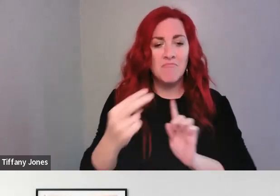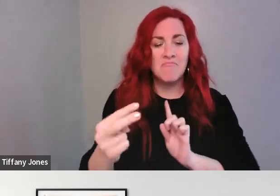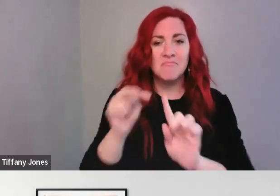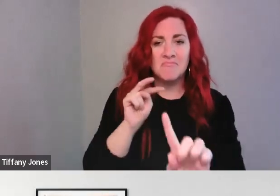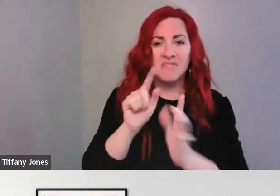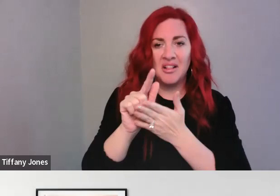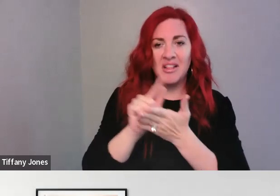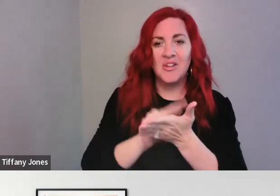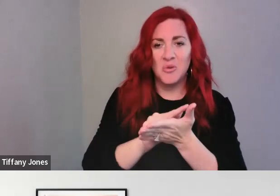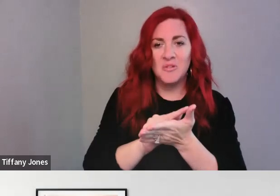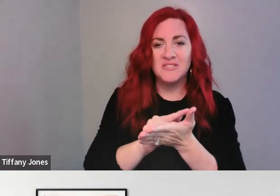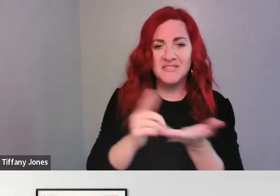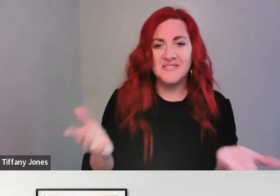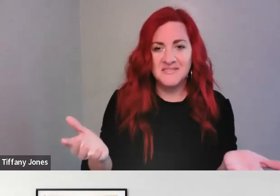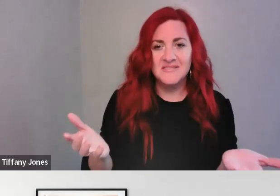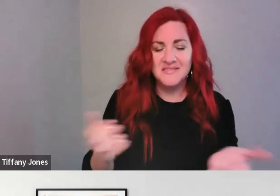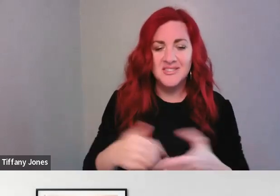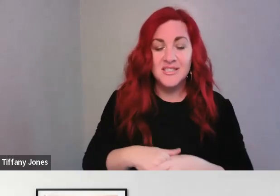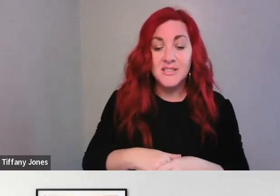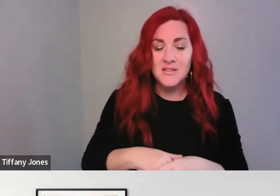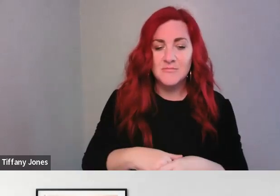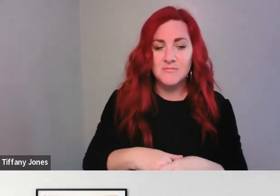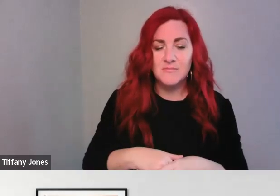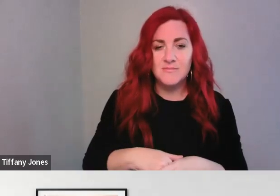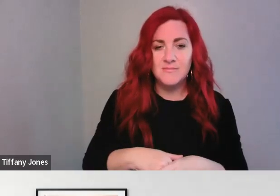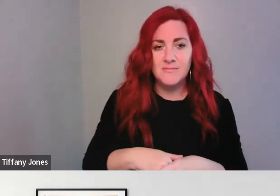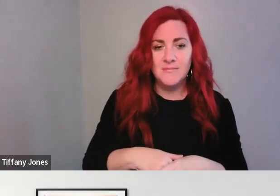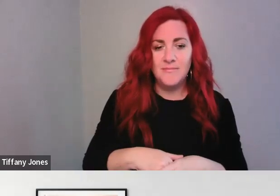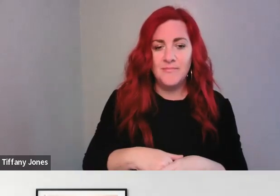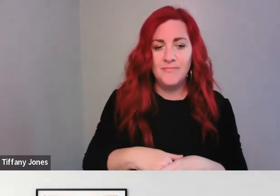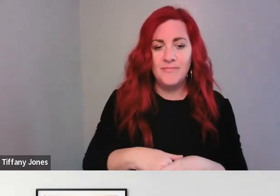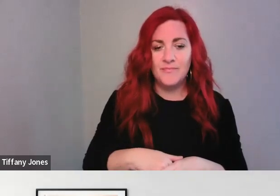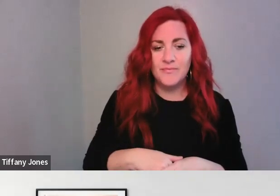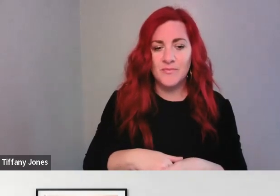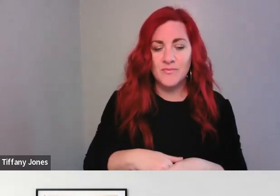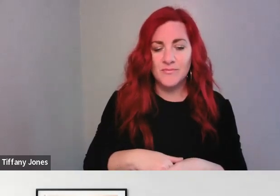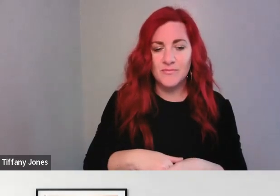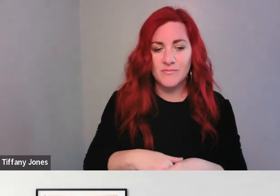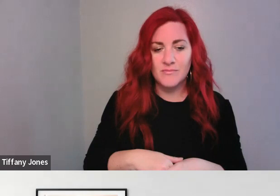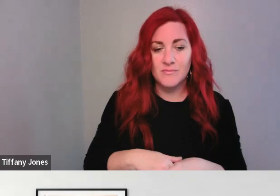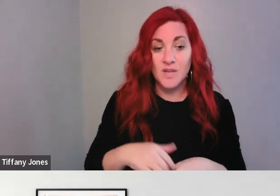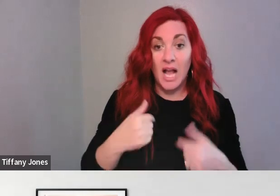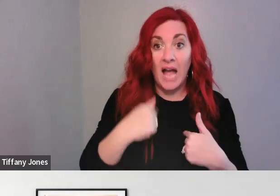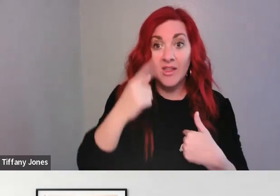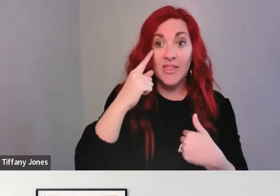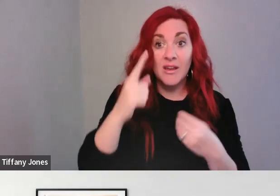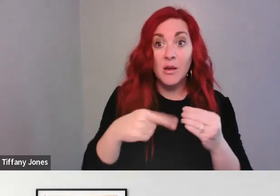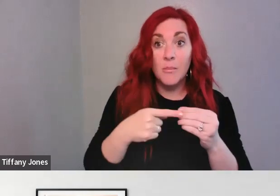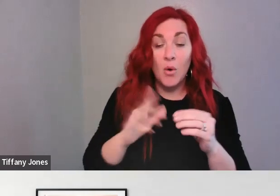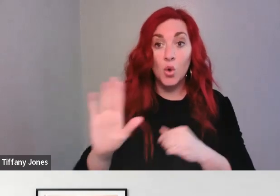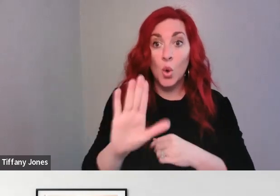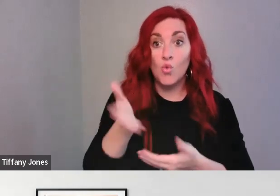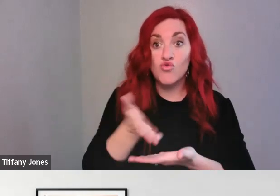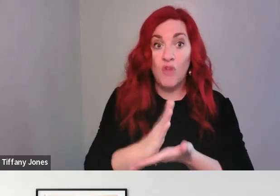perspective. And I think for that reason, I think about people's rights in terms